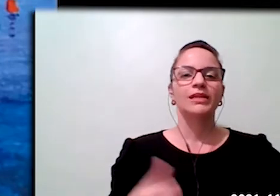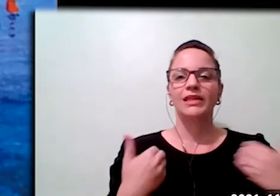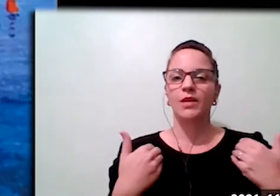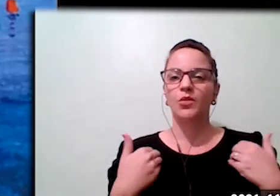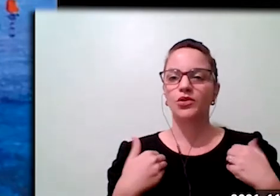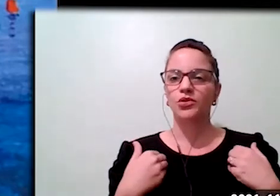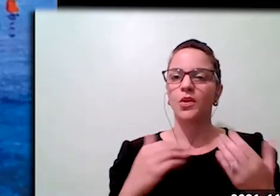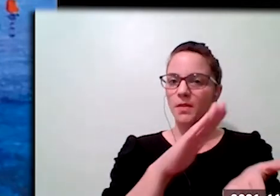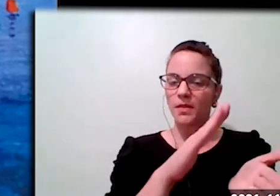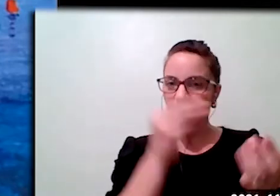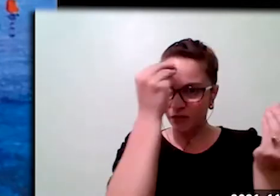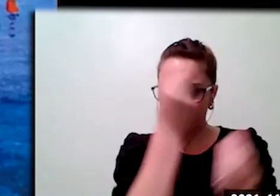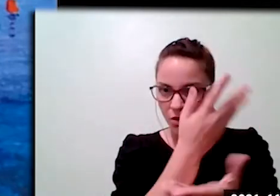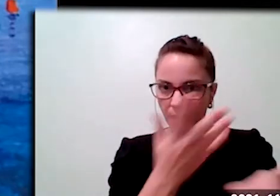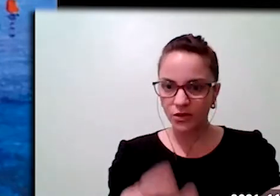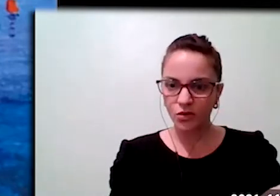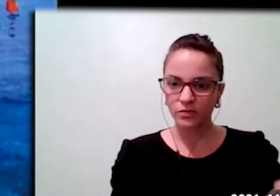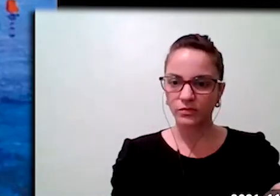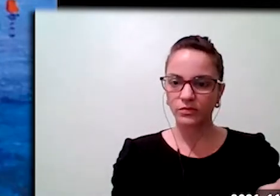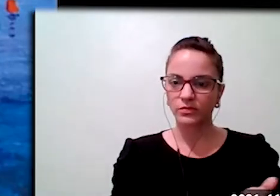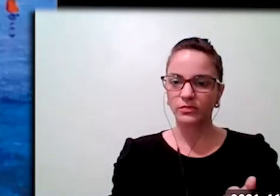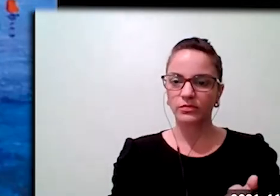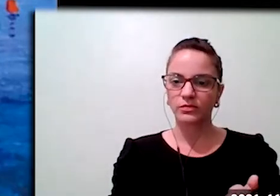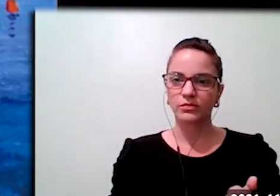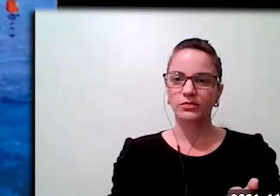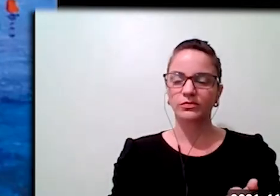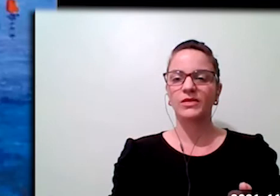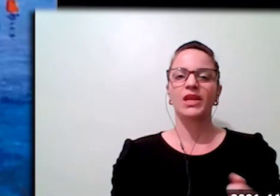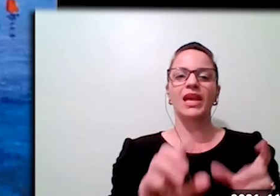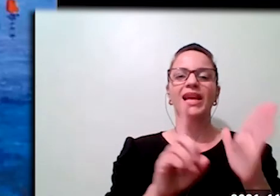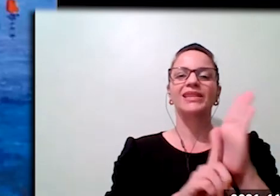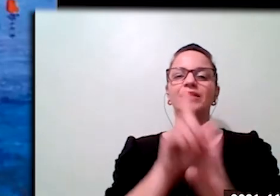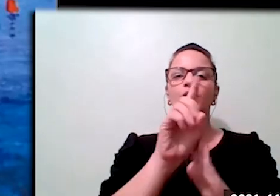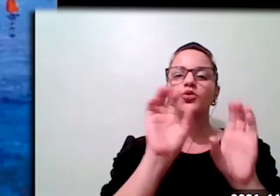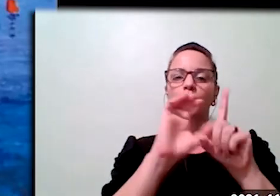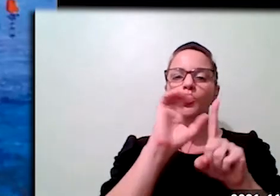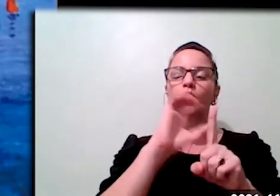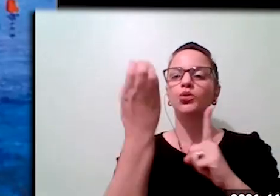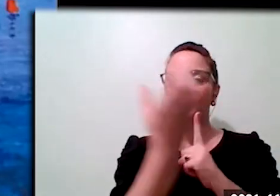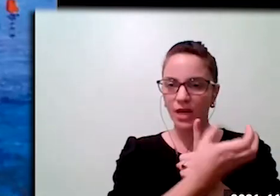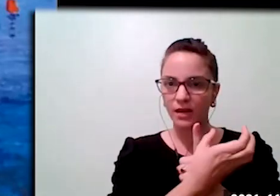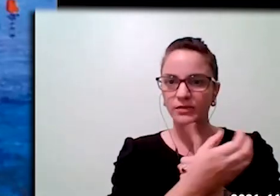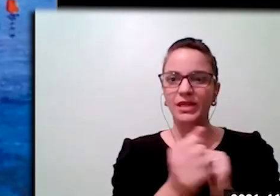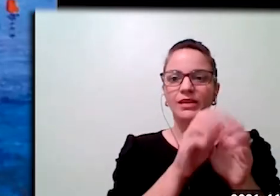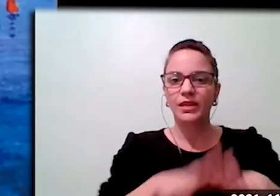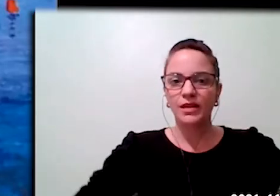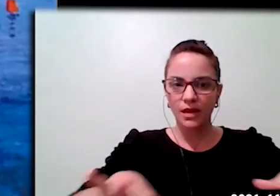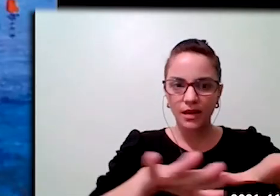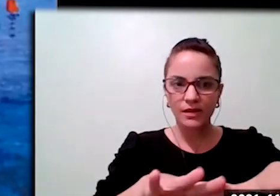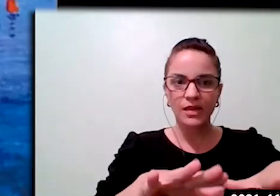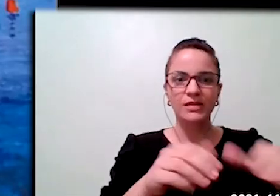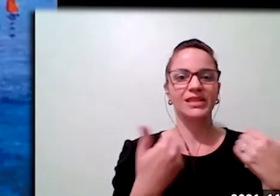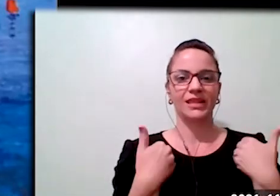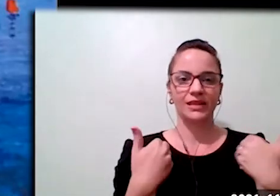urban, social, and cultural development of the sectors that make of San Juan Islet.